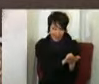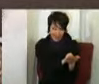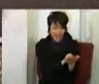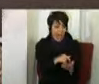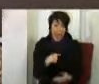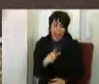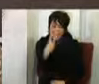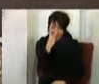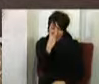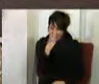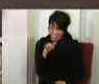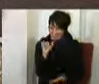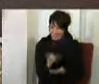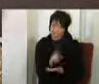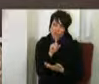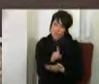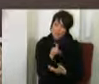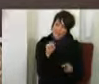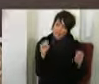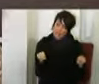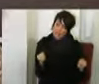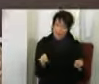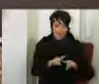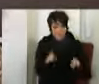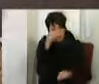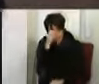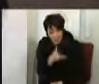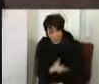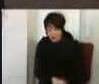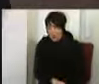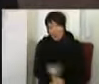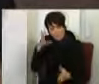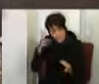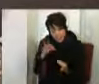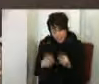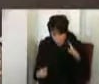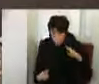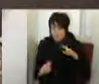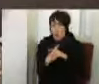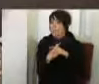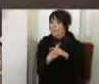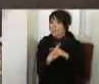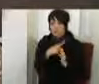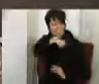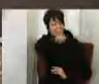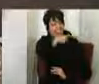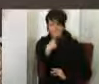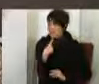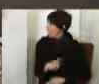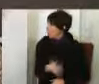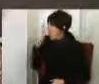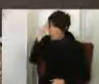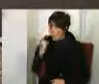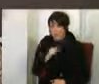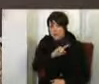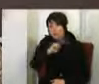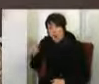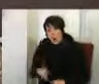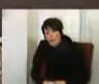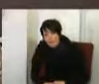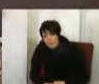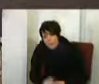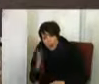I'm going to doubt that this could really change the world. But I want to tell you, being faithful and showing up, even when friends have said to me, why on earth are you